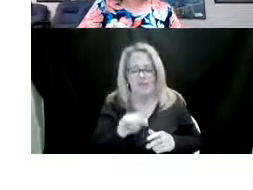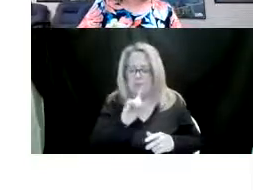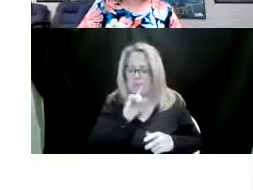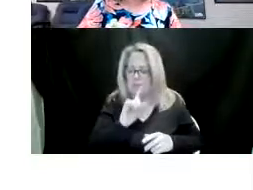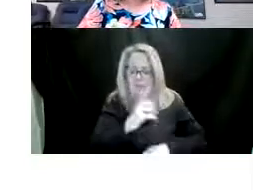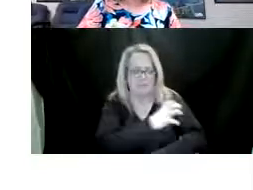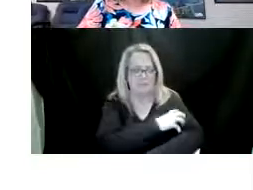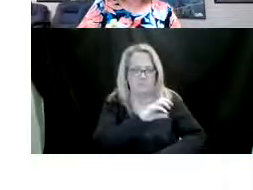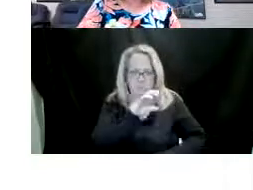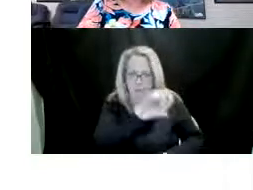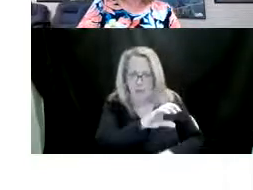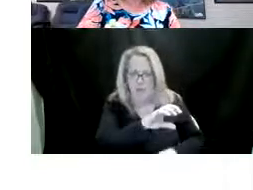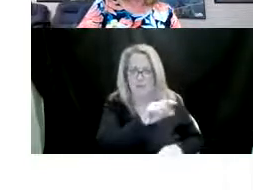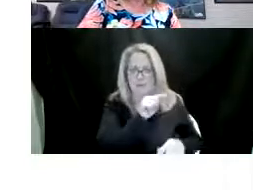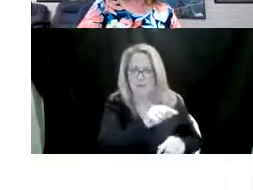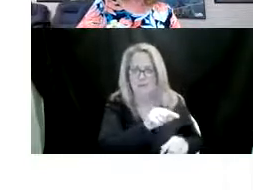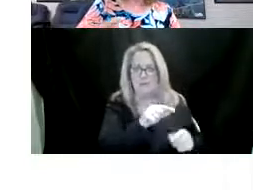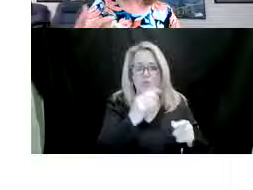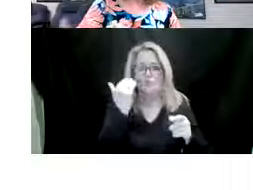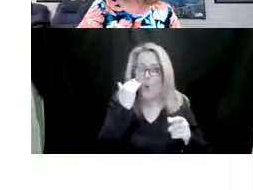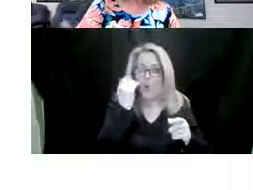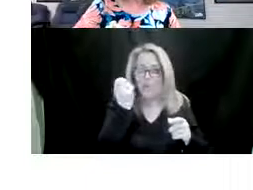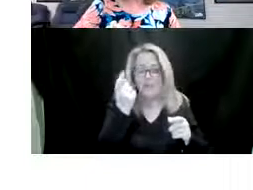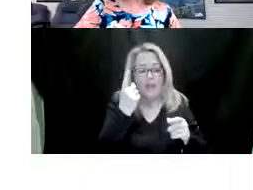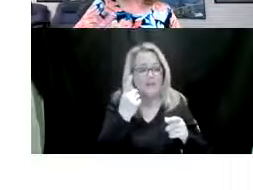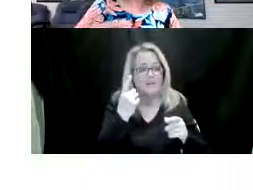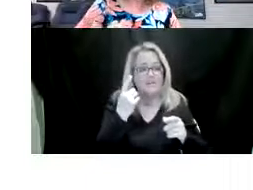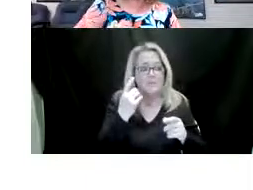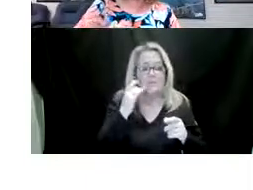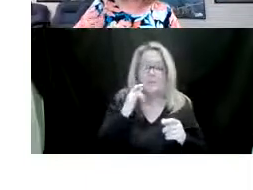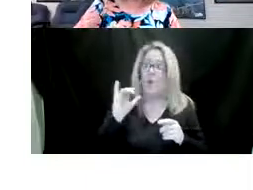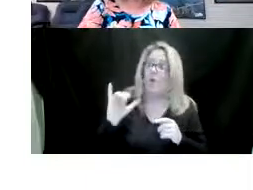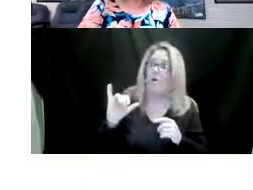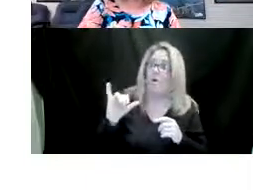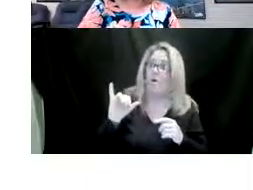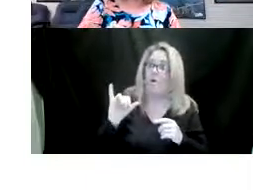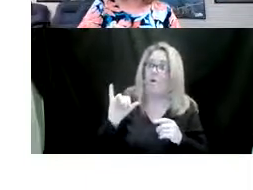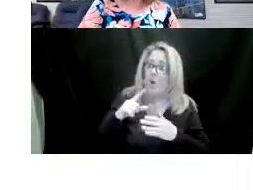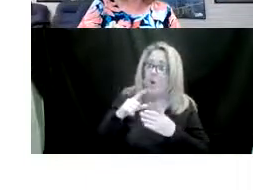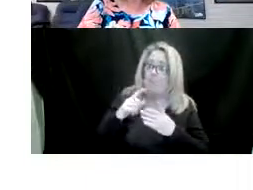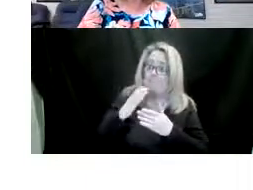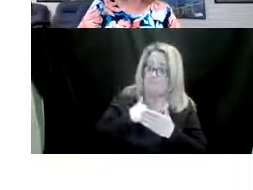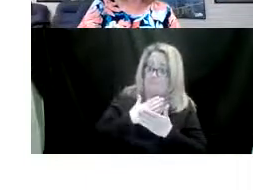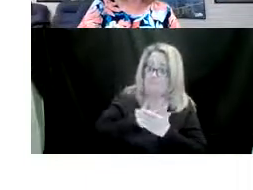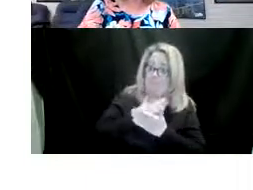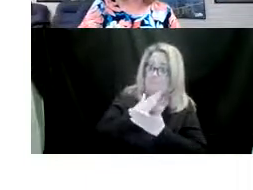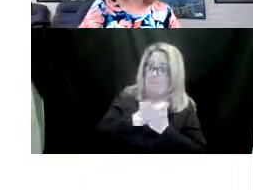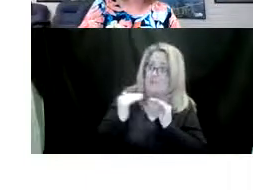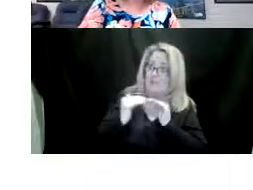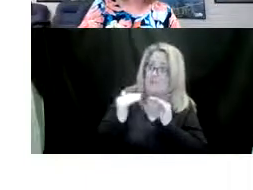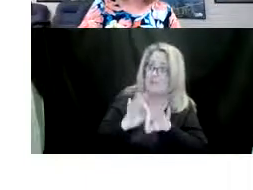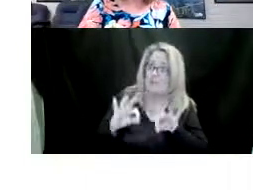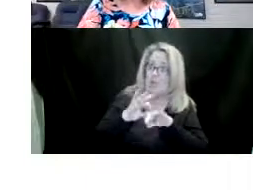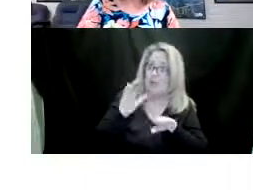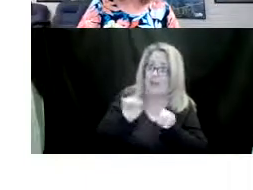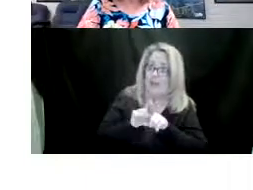child to know that what they have to enter into and their part of the give and take is equally important as the